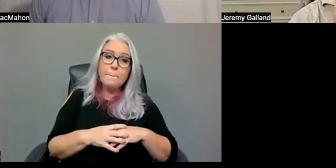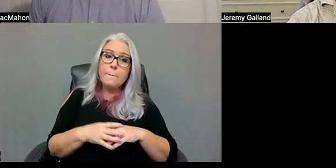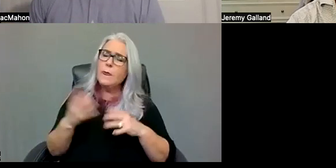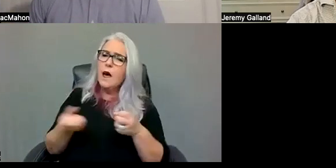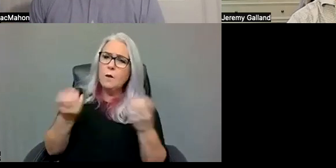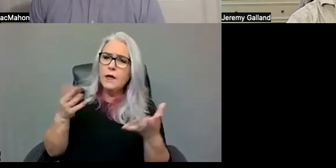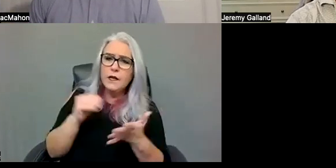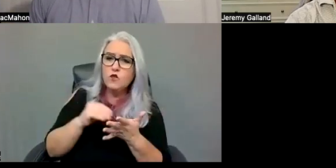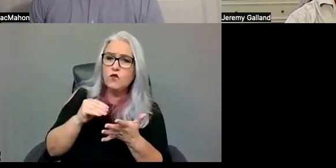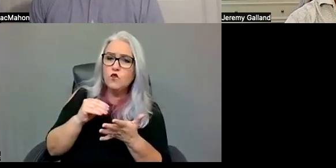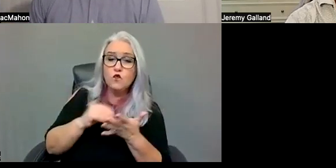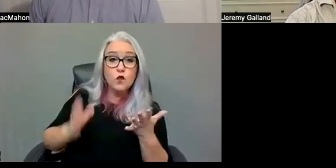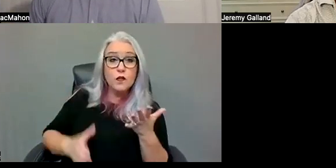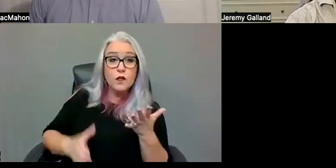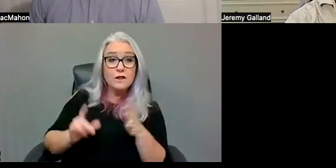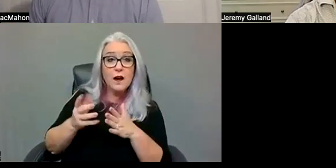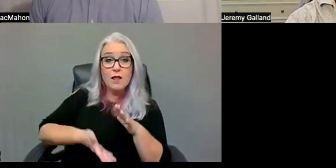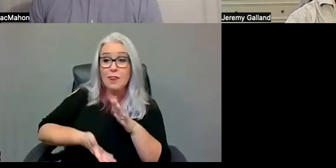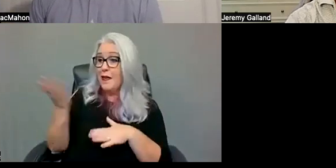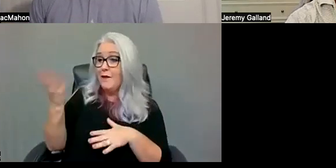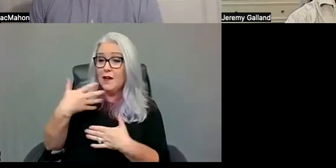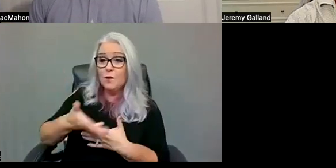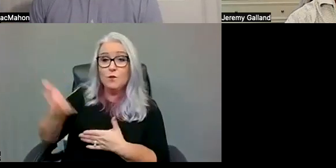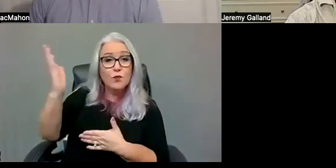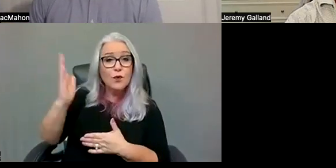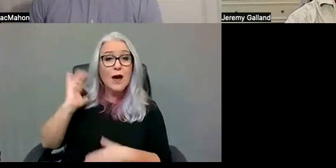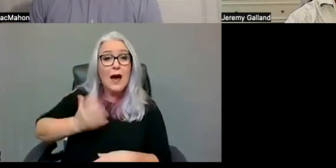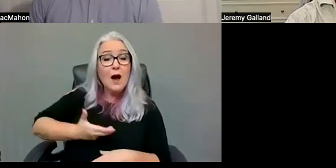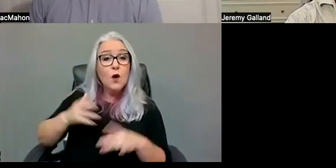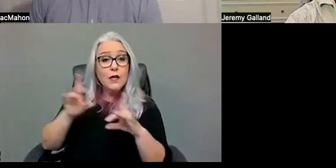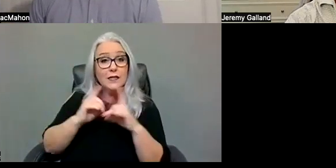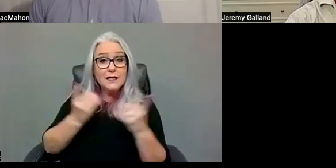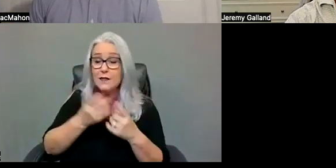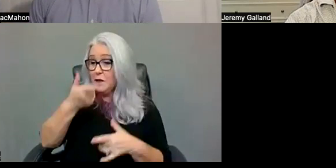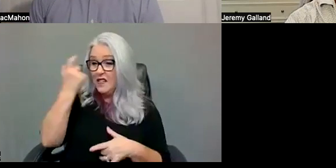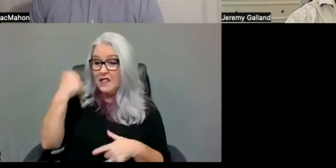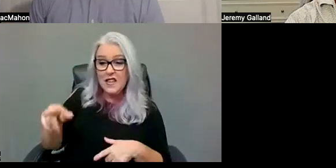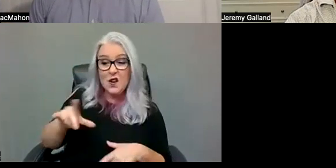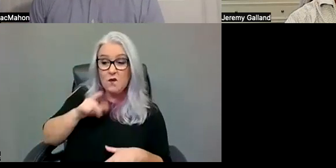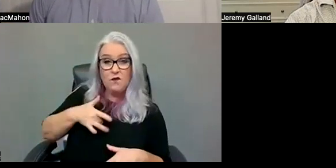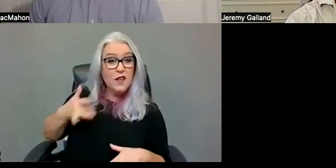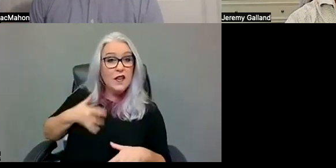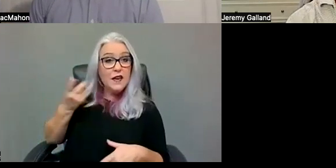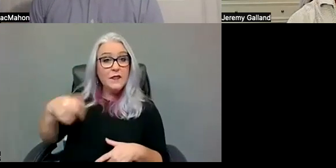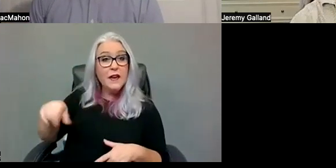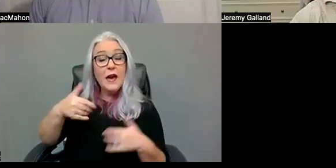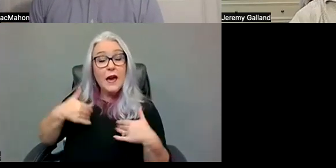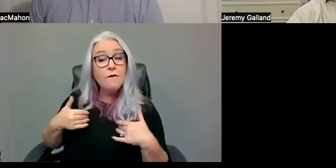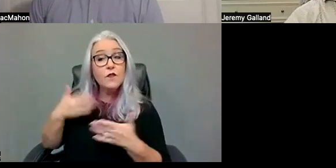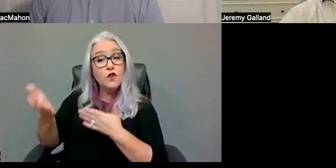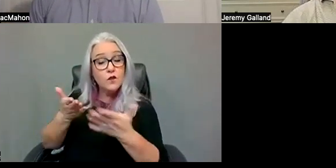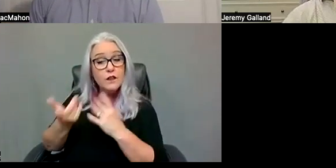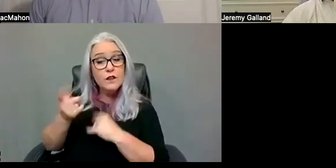our district because they are not being served, and what it is that would have served